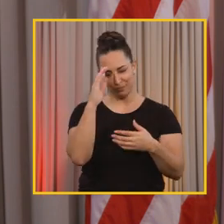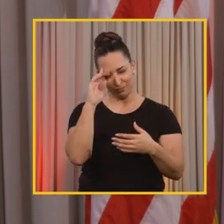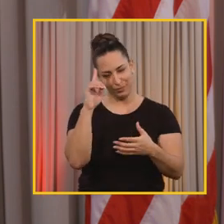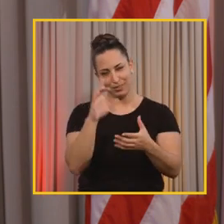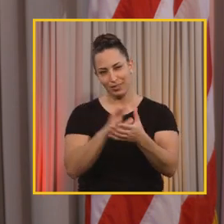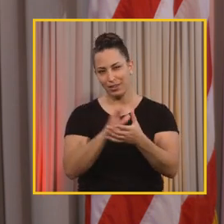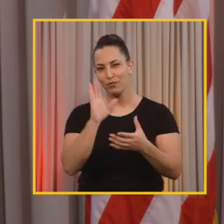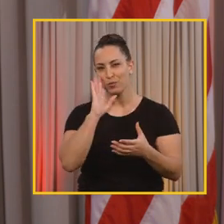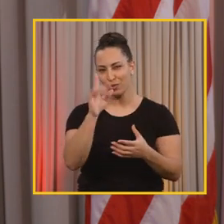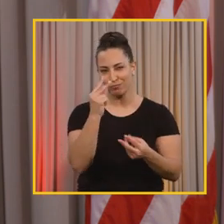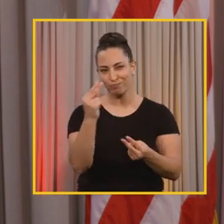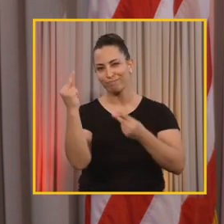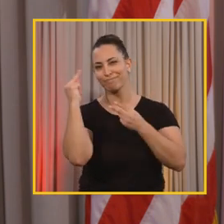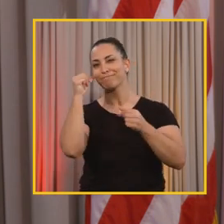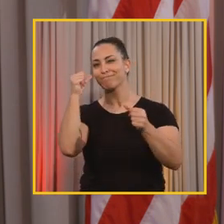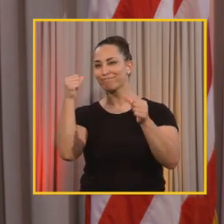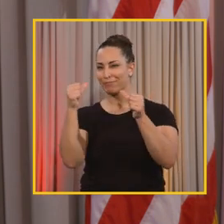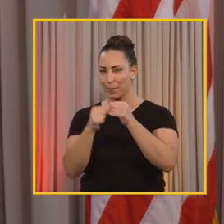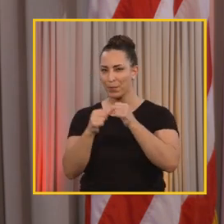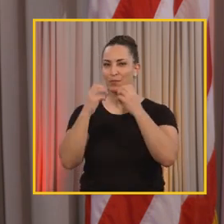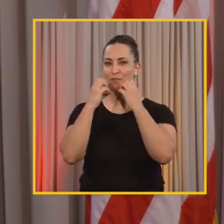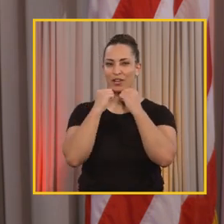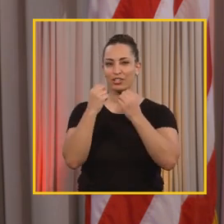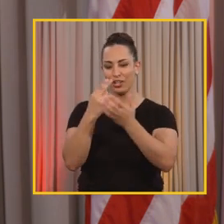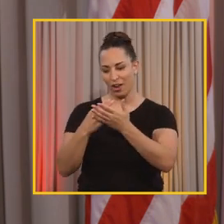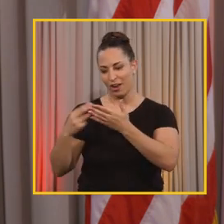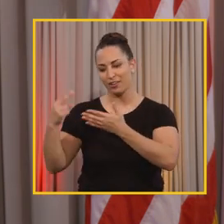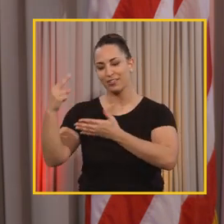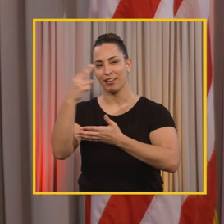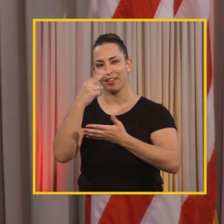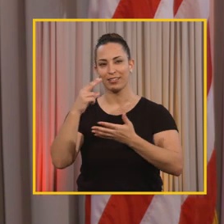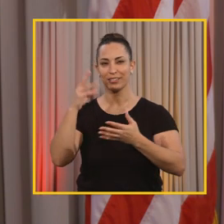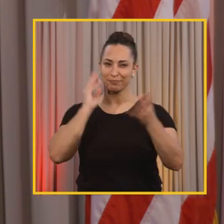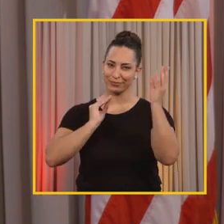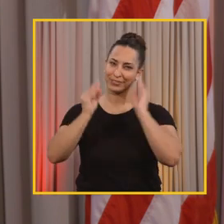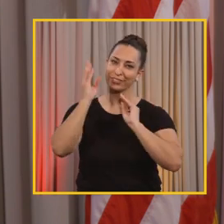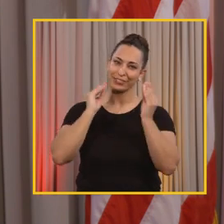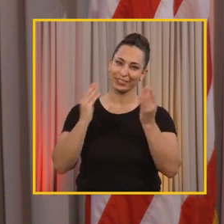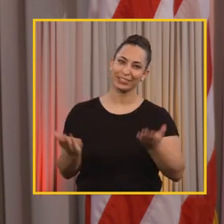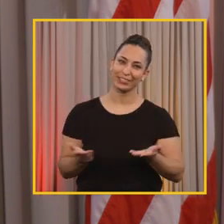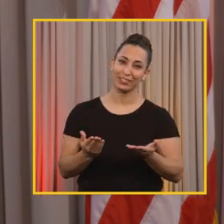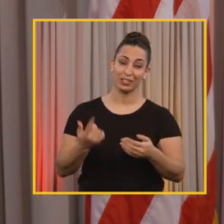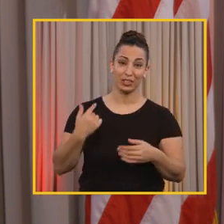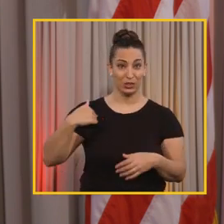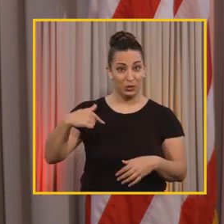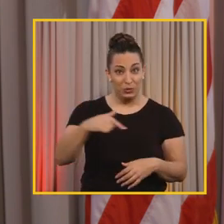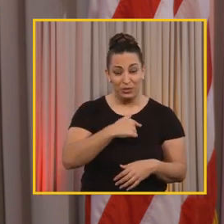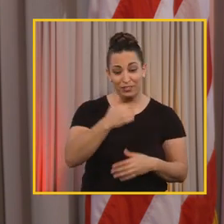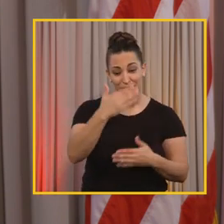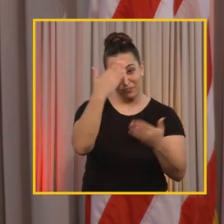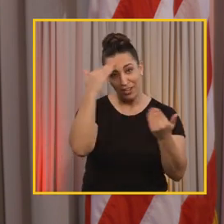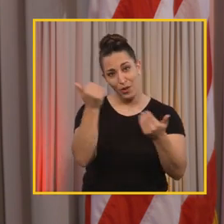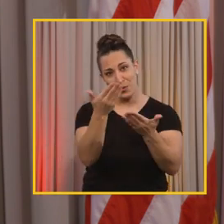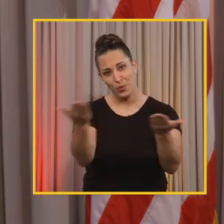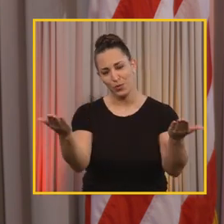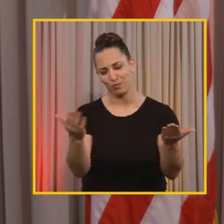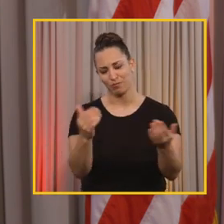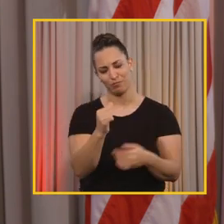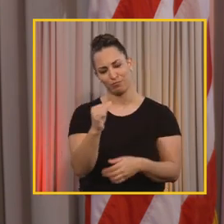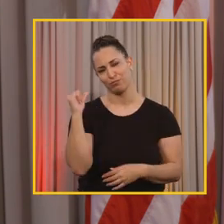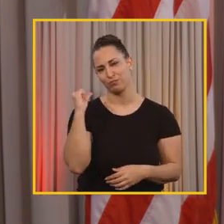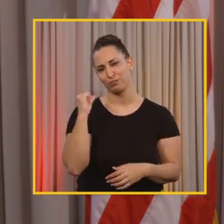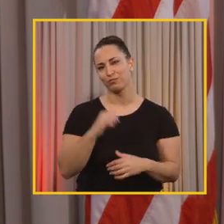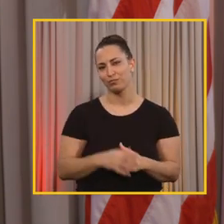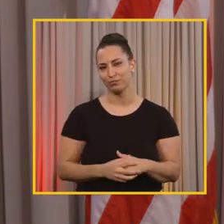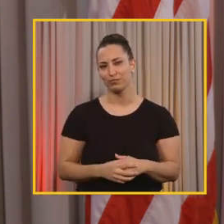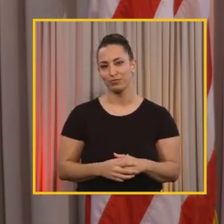experience as a Hartnell Panther and what this college has meant to you. We will